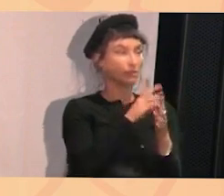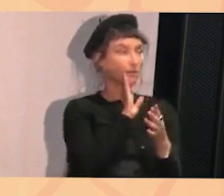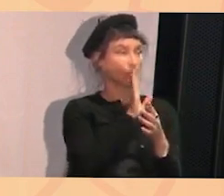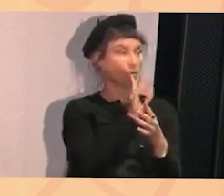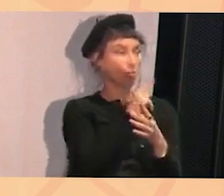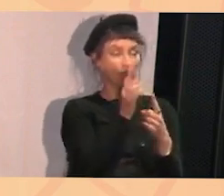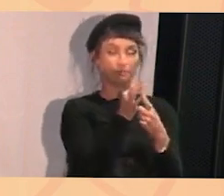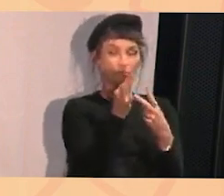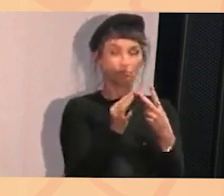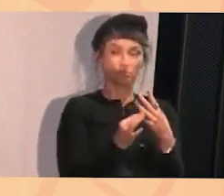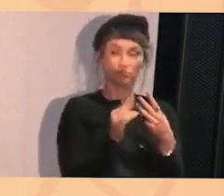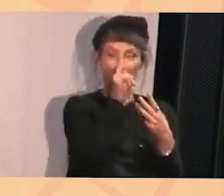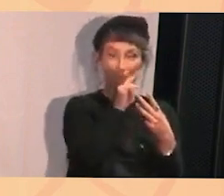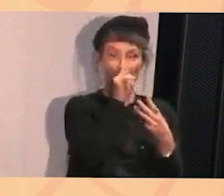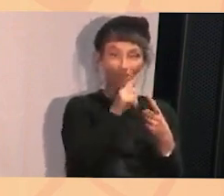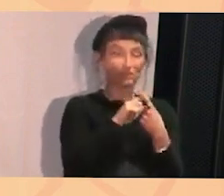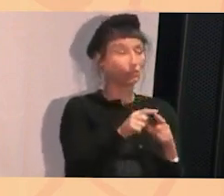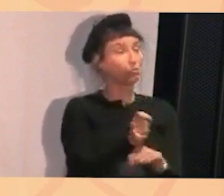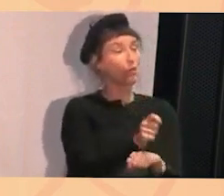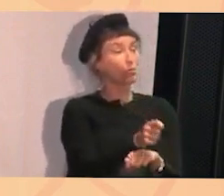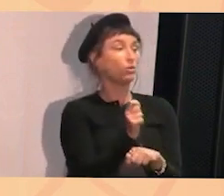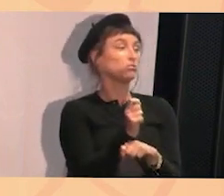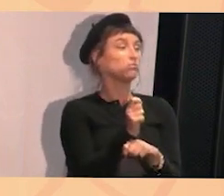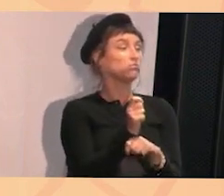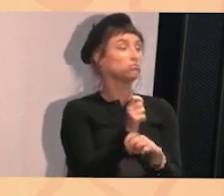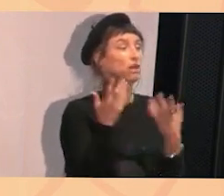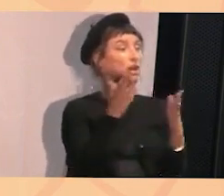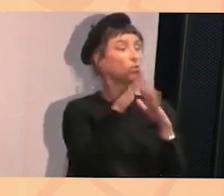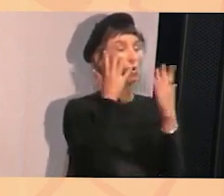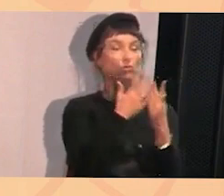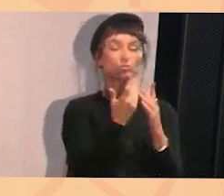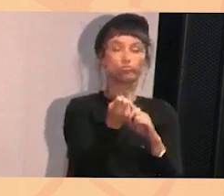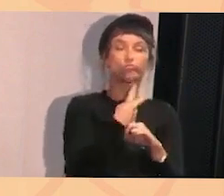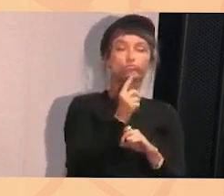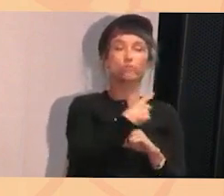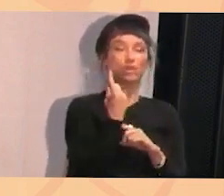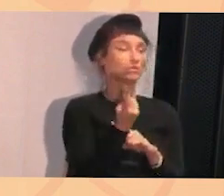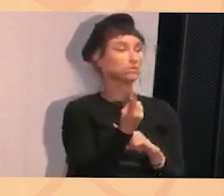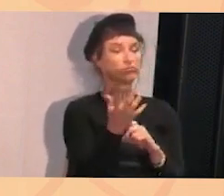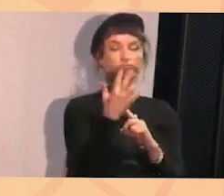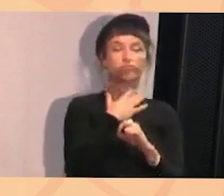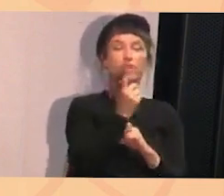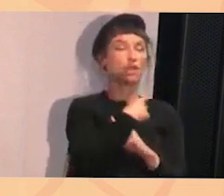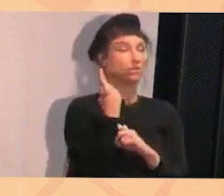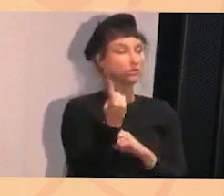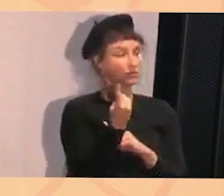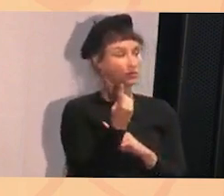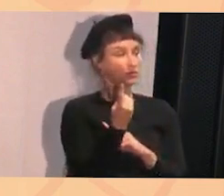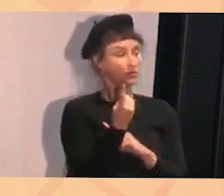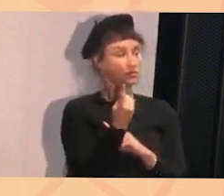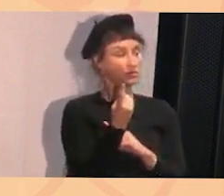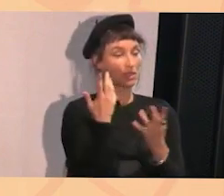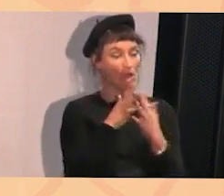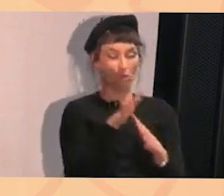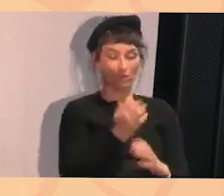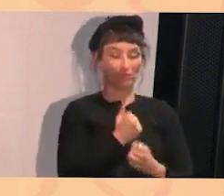can continue as we continue and allow the world to dominate and dictate what we do and how we express ourselves, as we struggle to